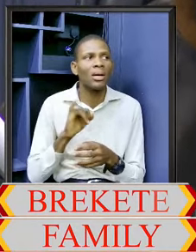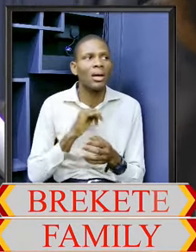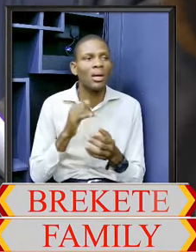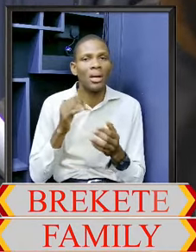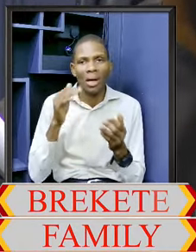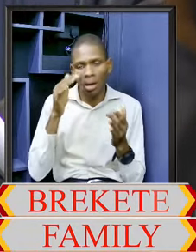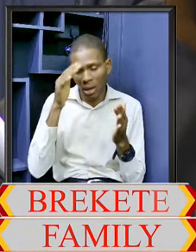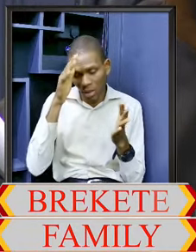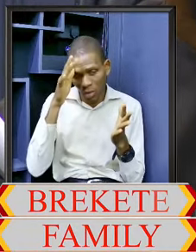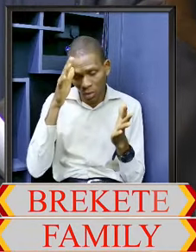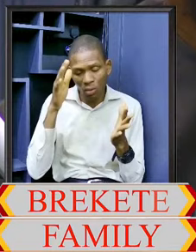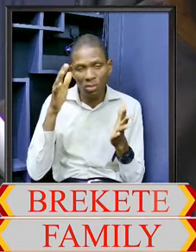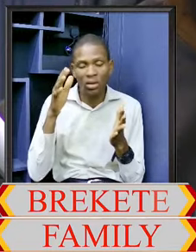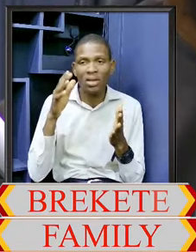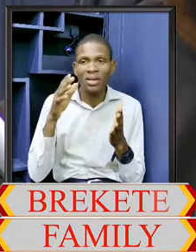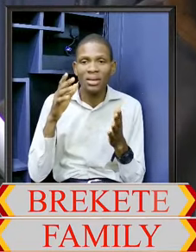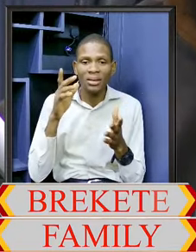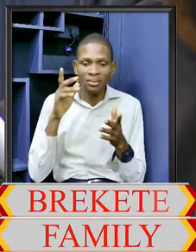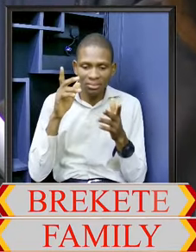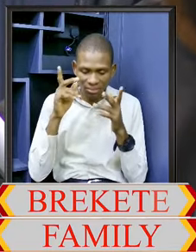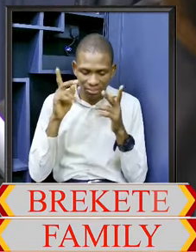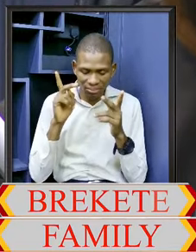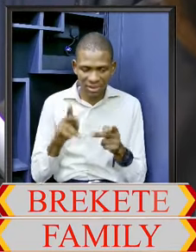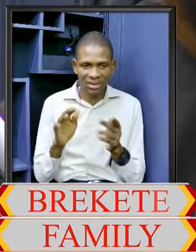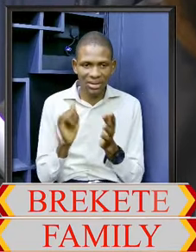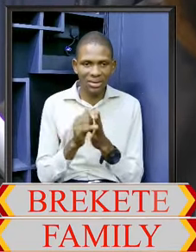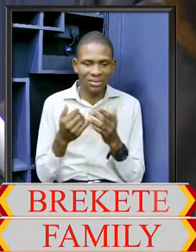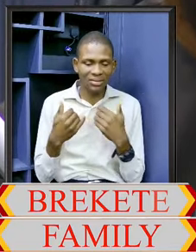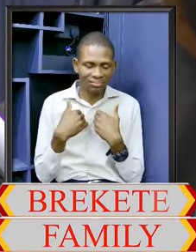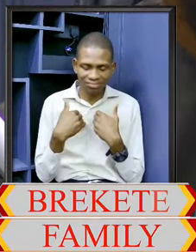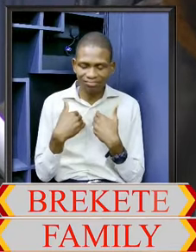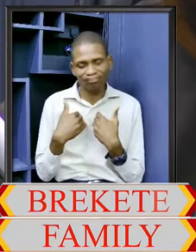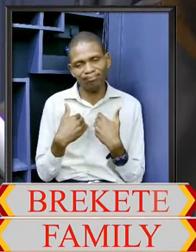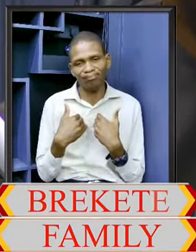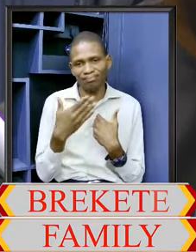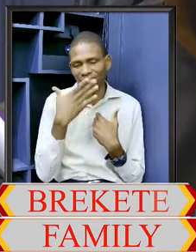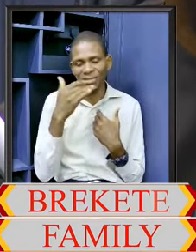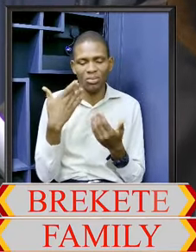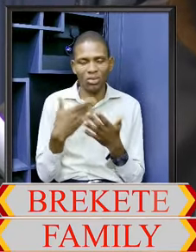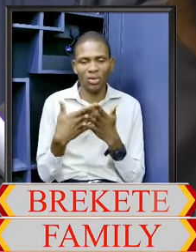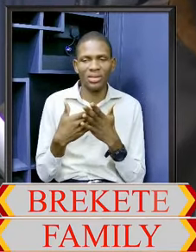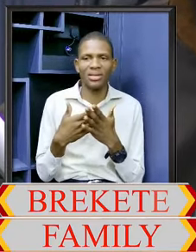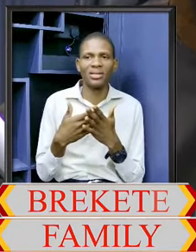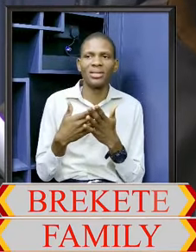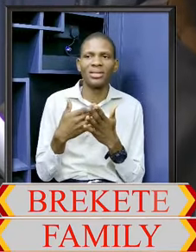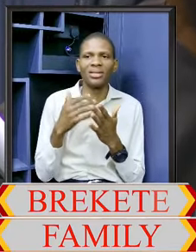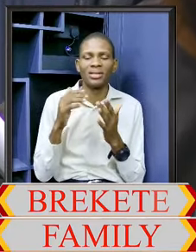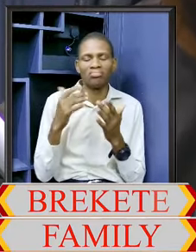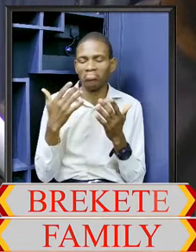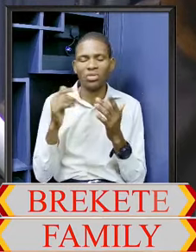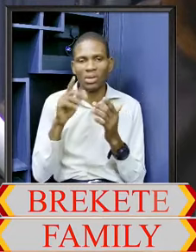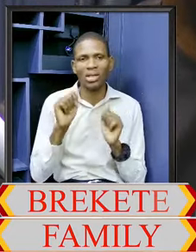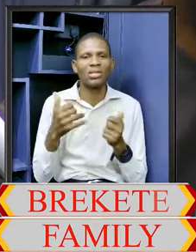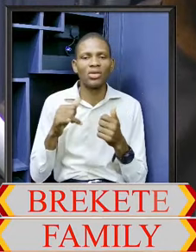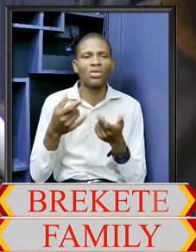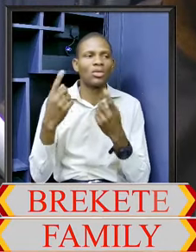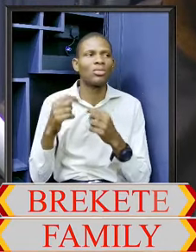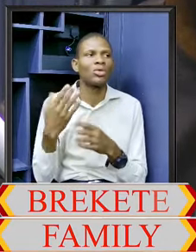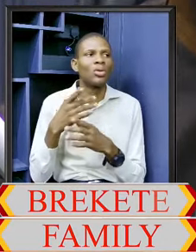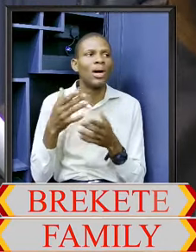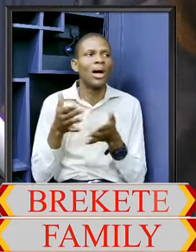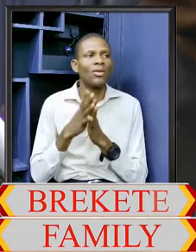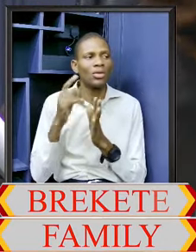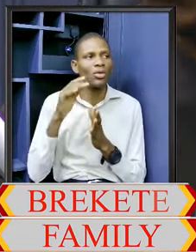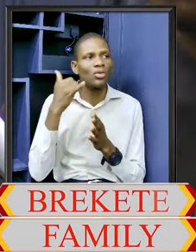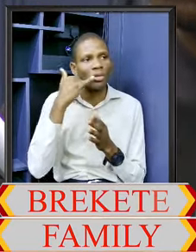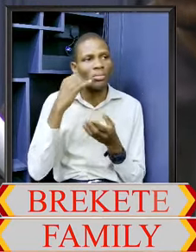distribute, never collect KP. They should come. You still get small space where you go. Yes, you can still give him KP. Okay. Right. And then somebody asked for your